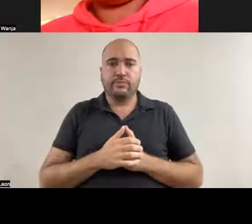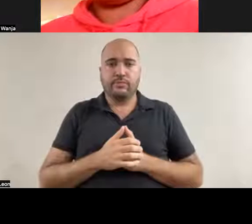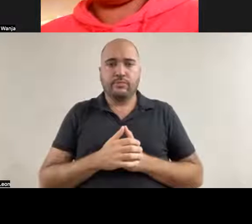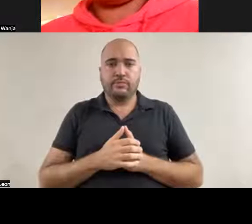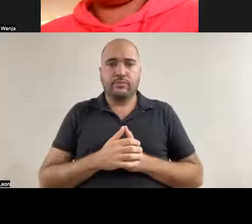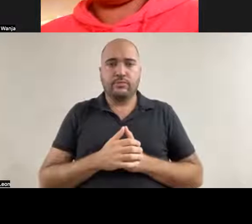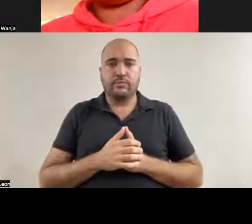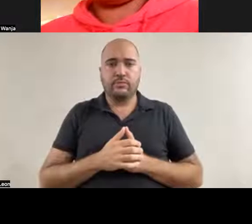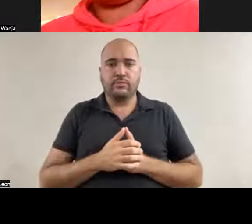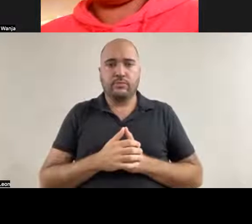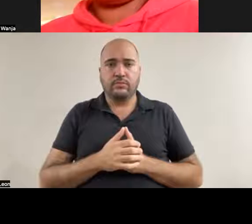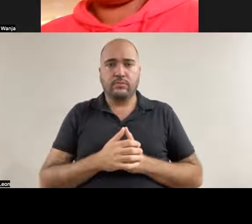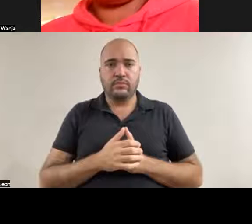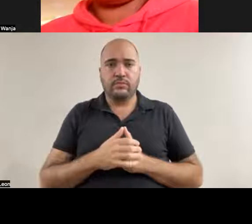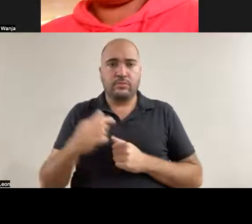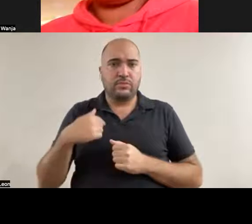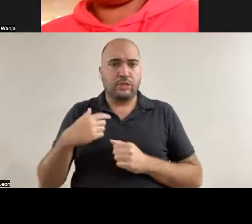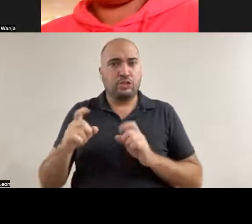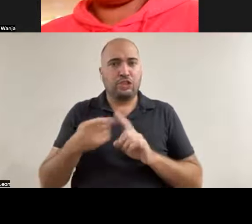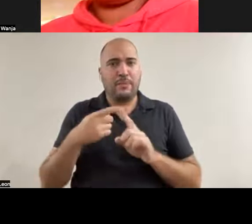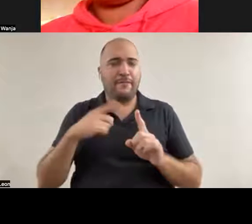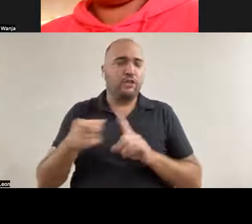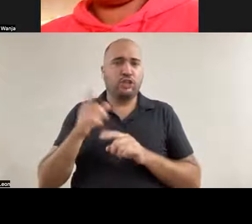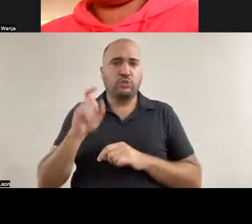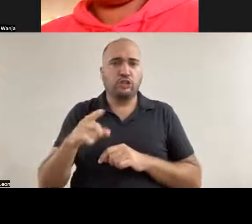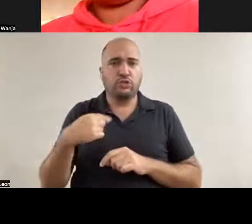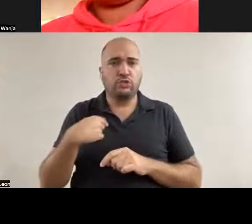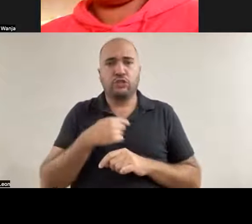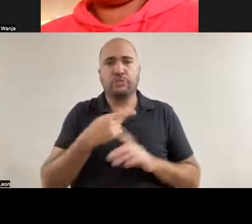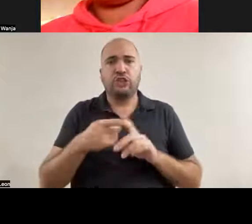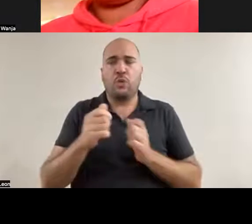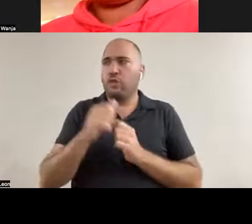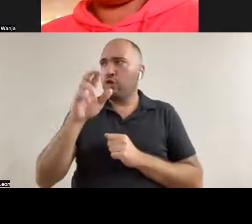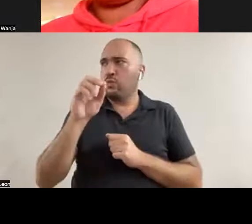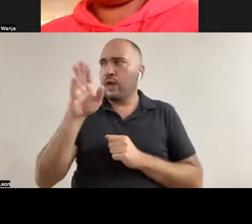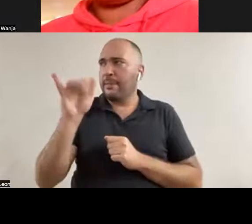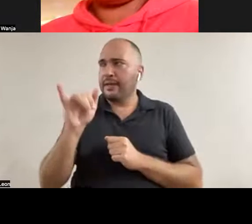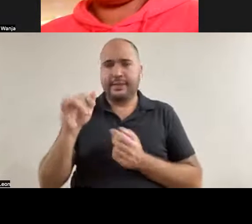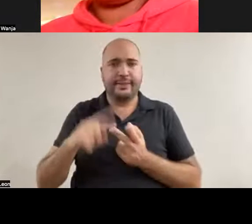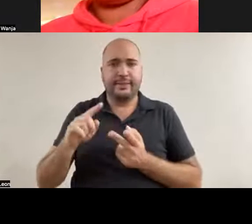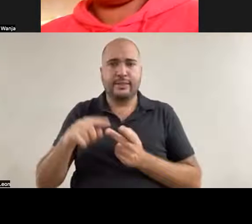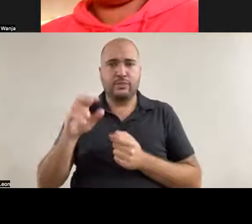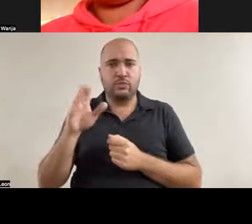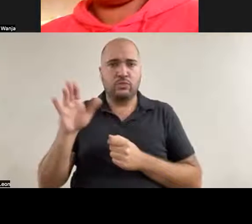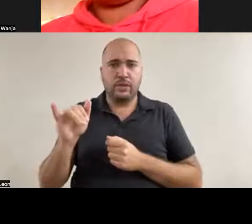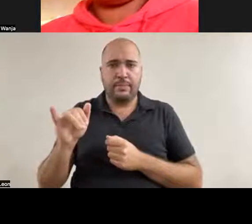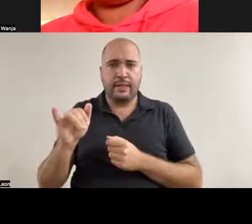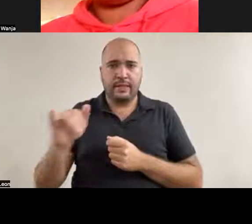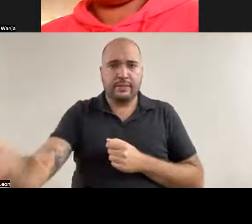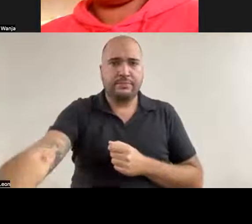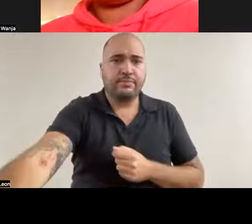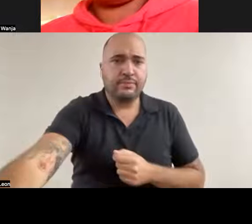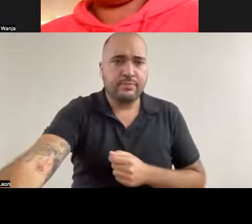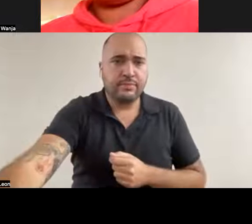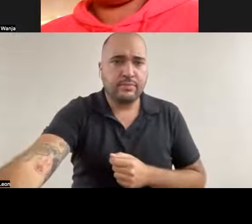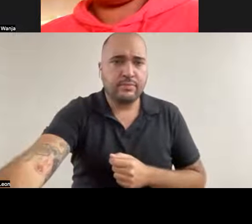I'm going to start my first question. I'm going to start with Robbie. Robbie, how is